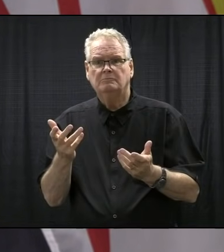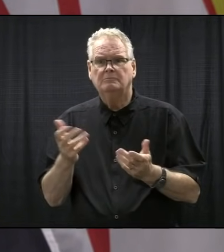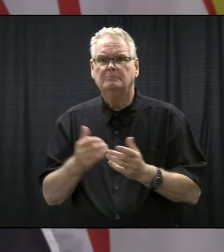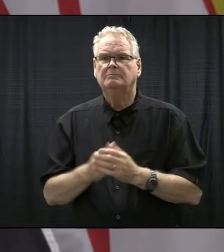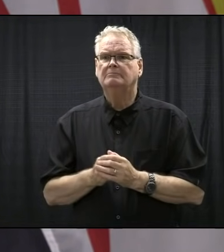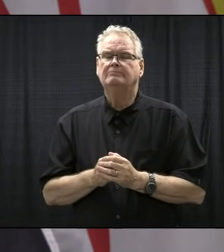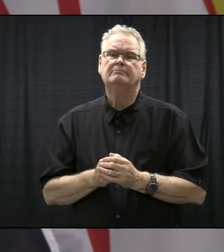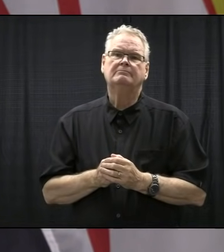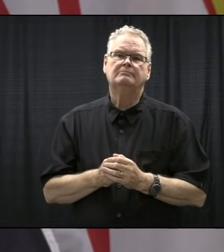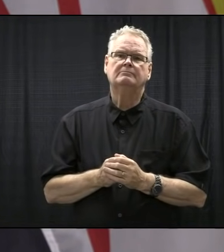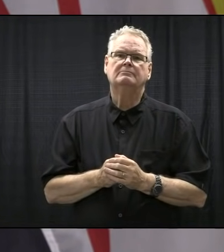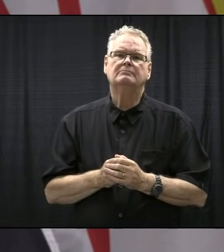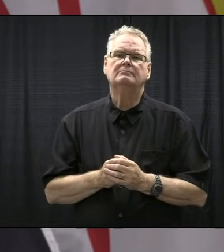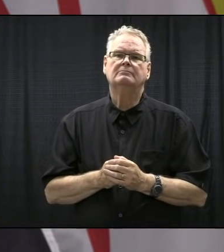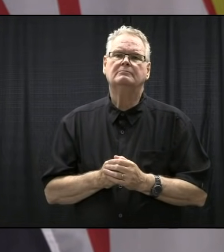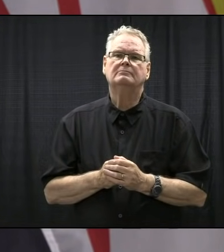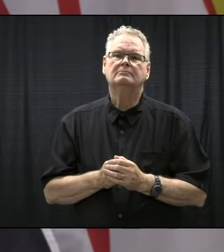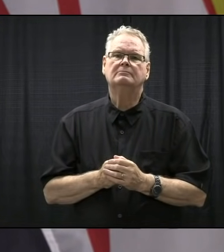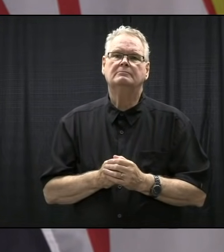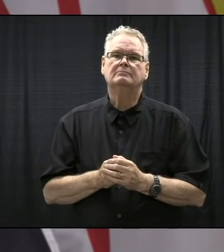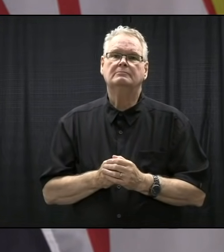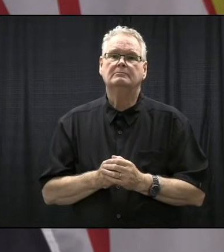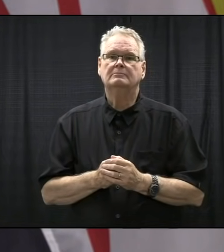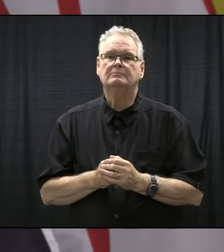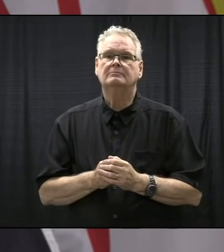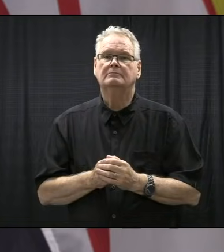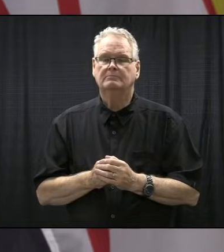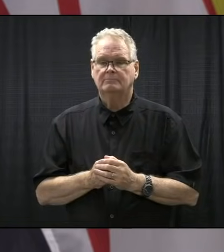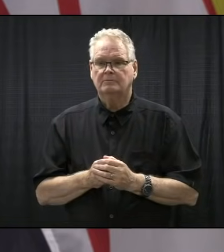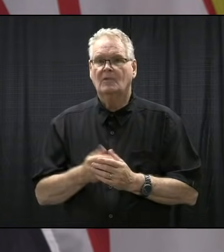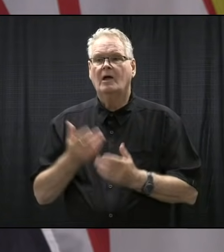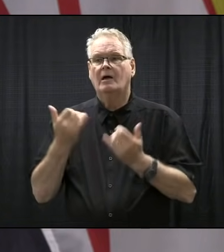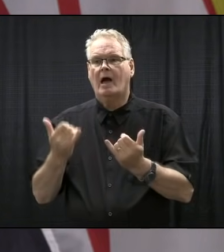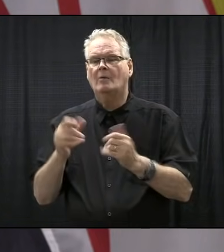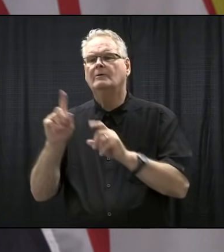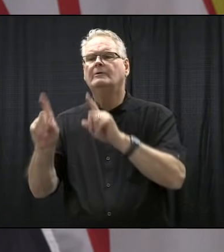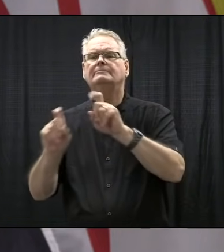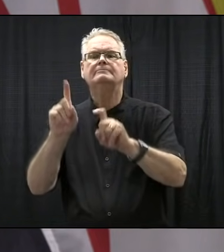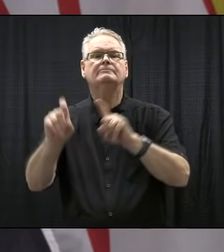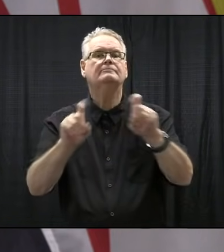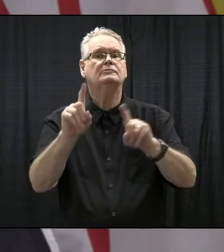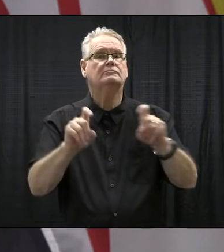desk, so it should be coming out very shortly.